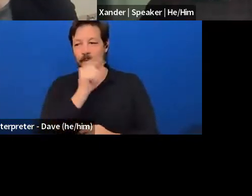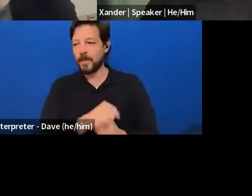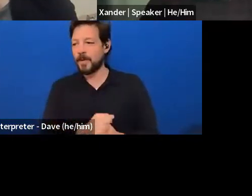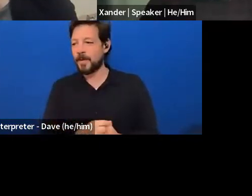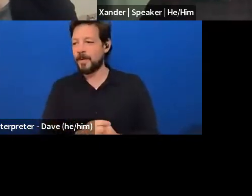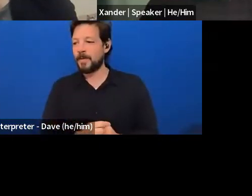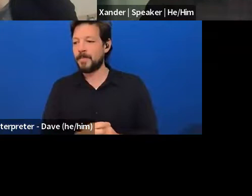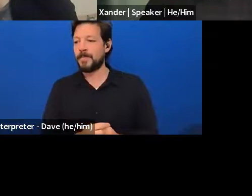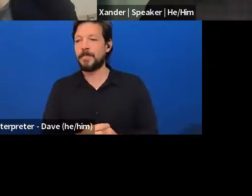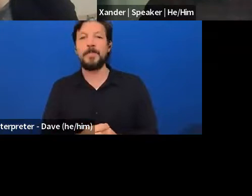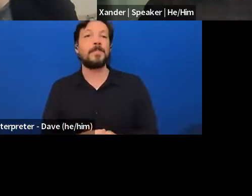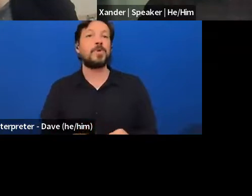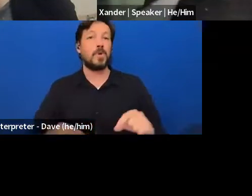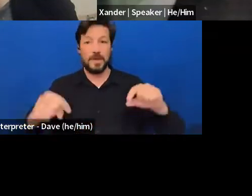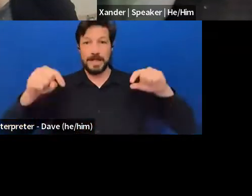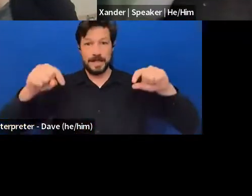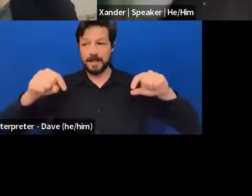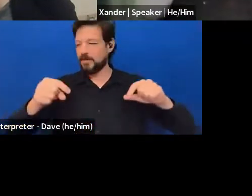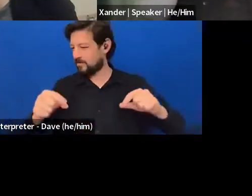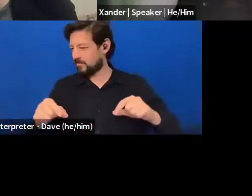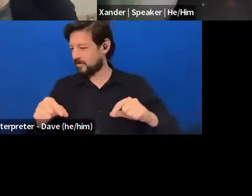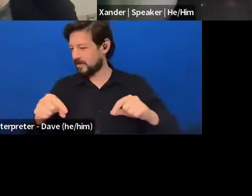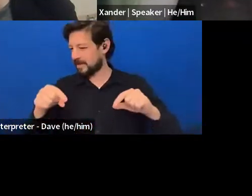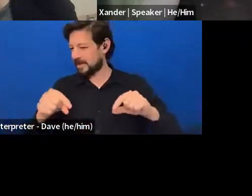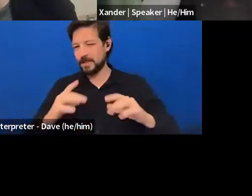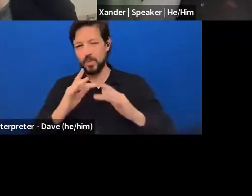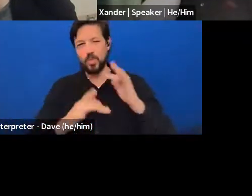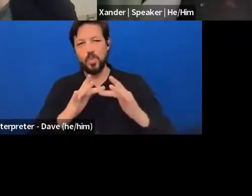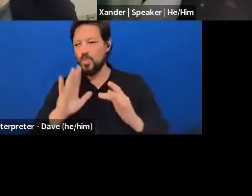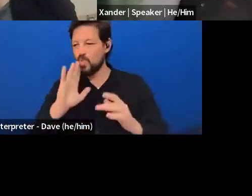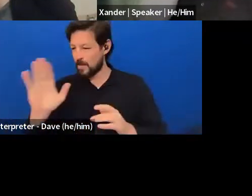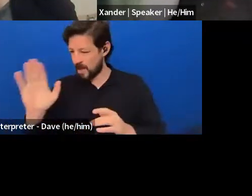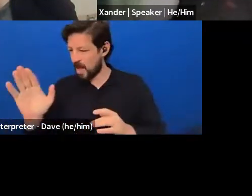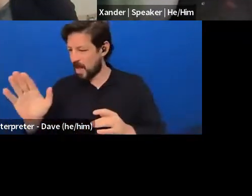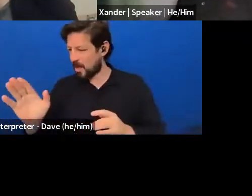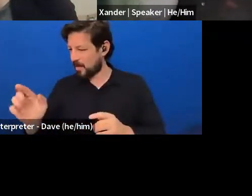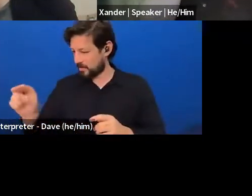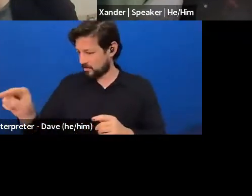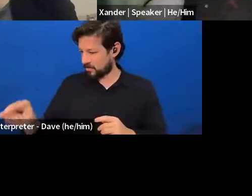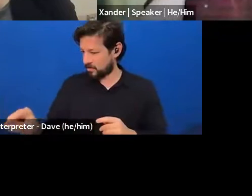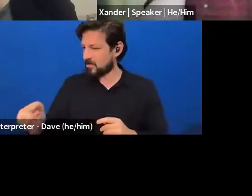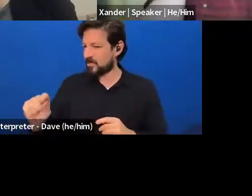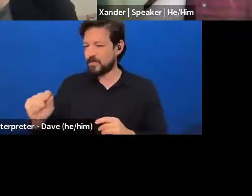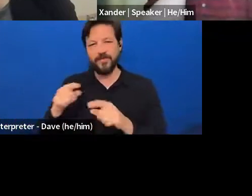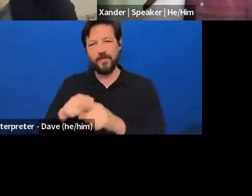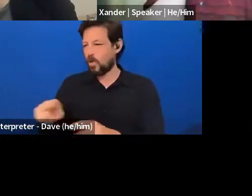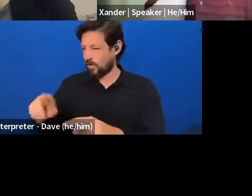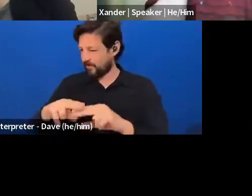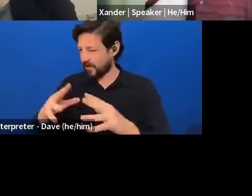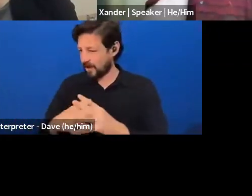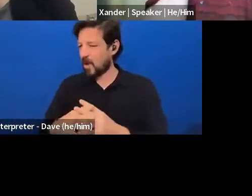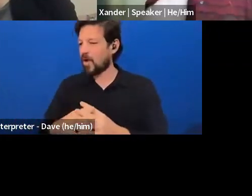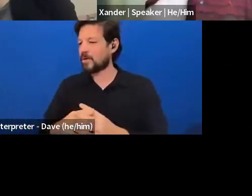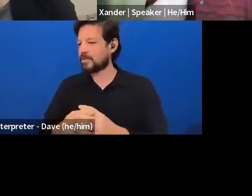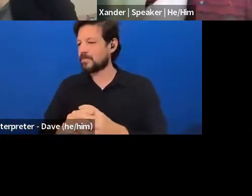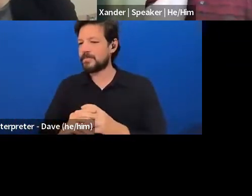in the series, this is the framework around that we build these webinars around, is the sharing of stories